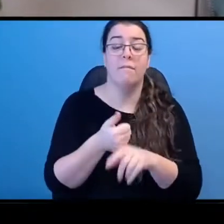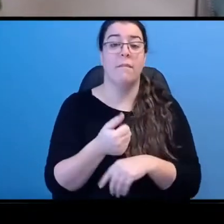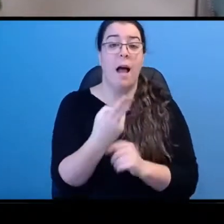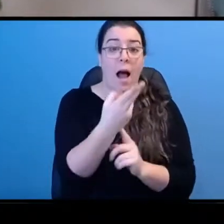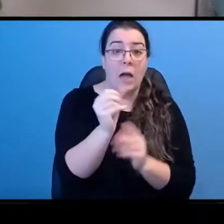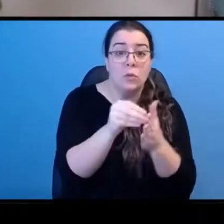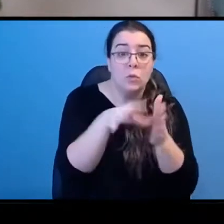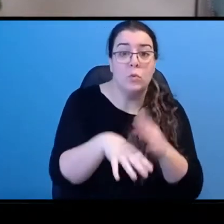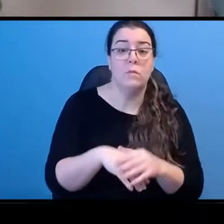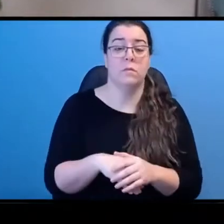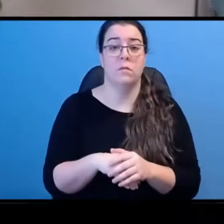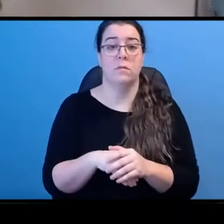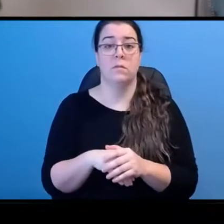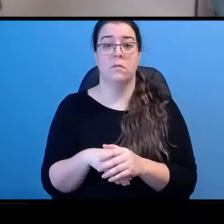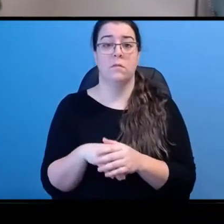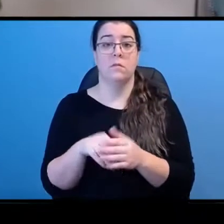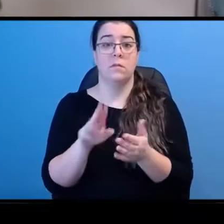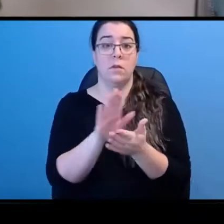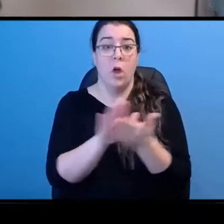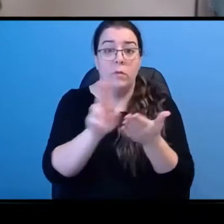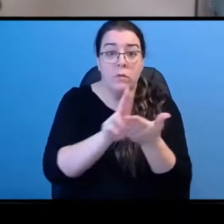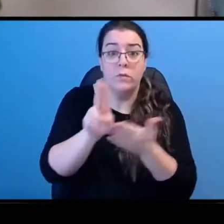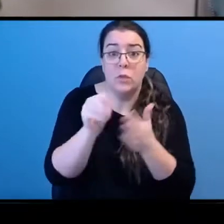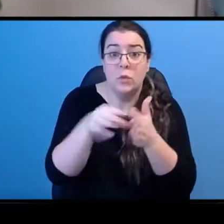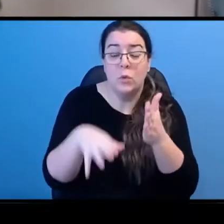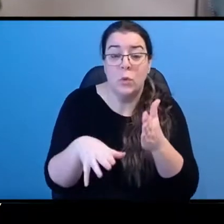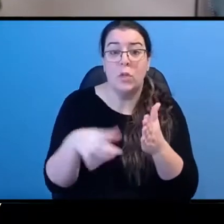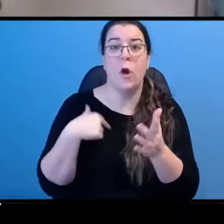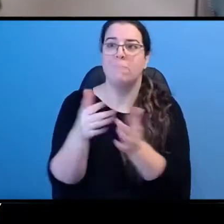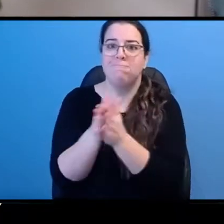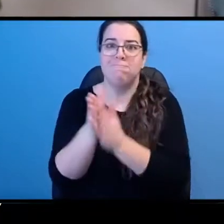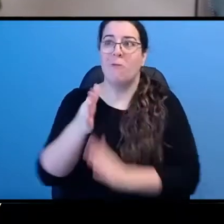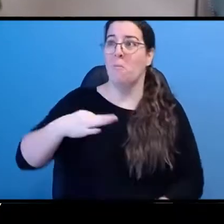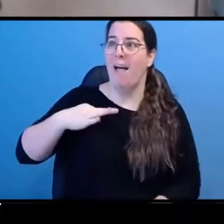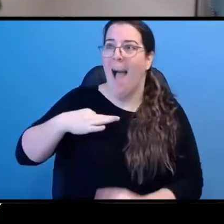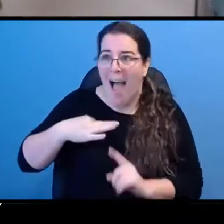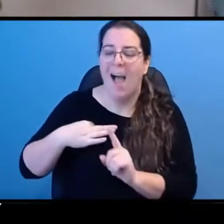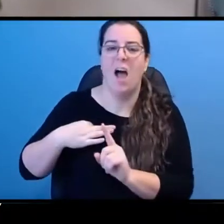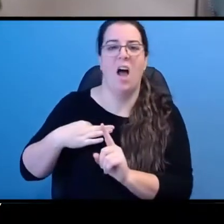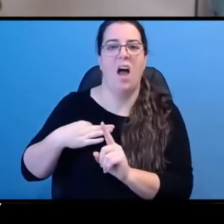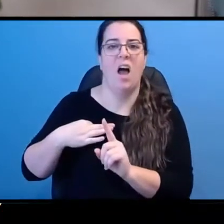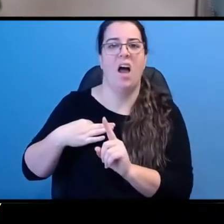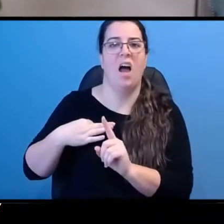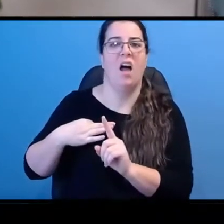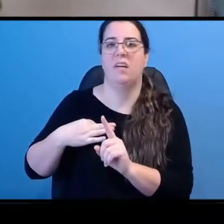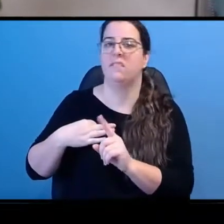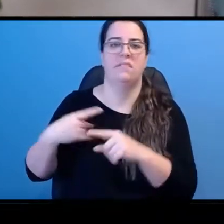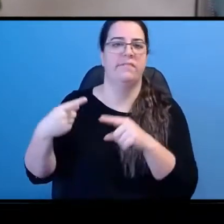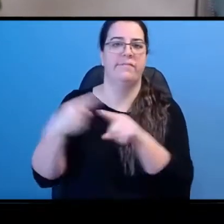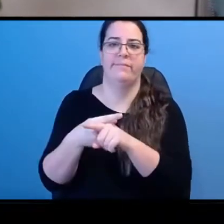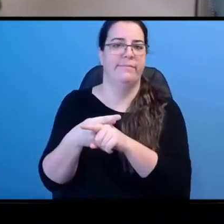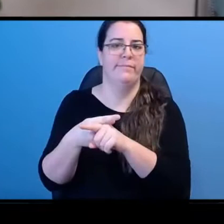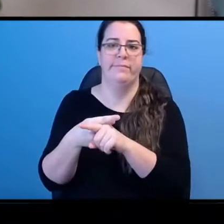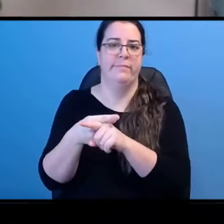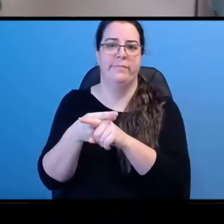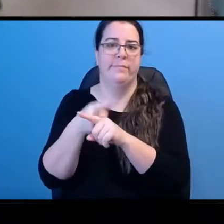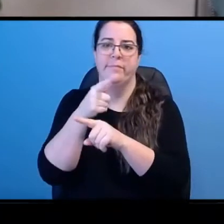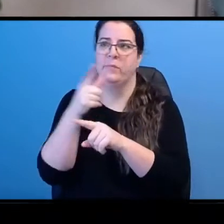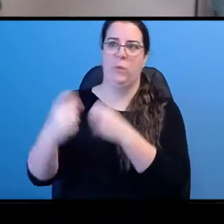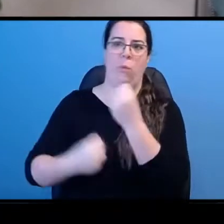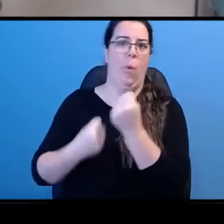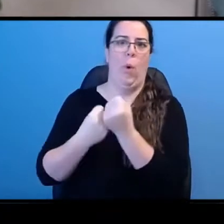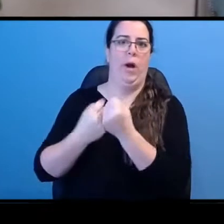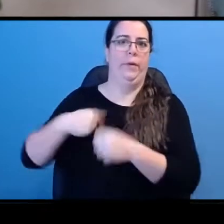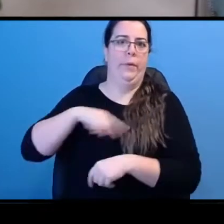you want to apply for a grant, that can be one of the criteria that unfortunately they do not fund students. And